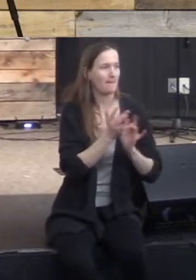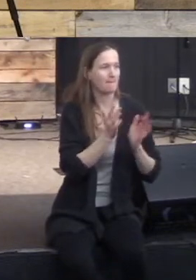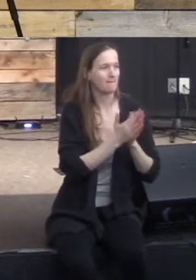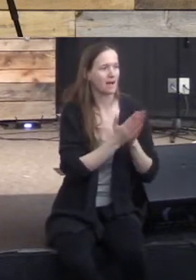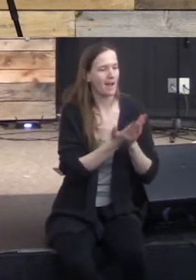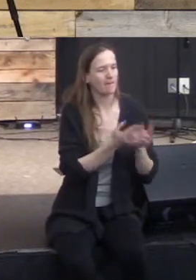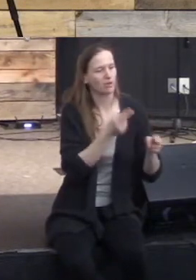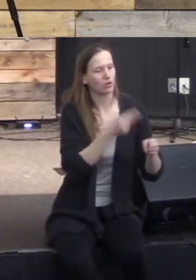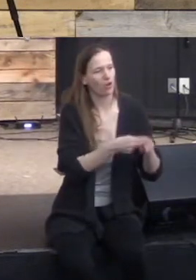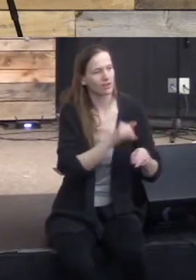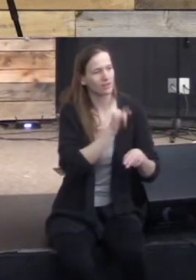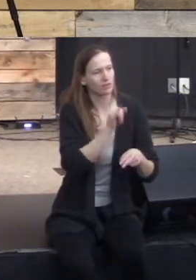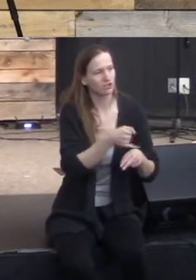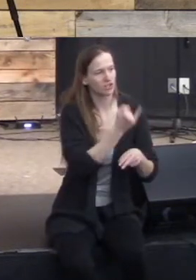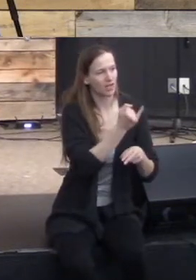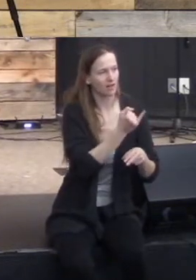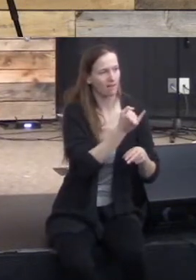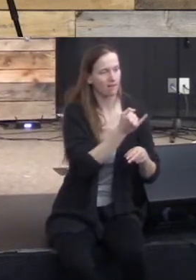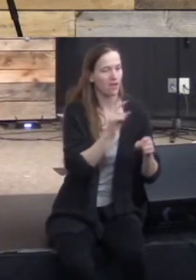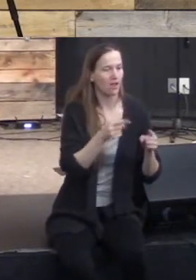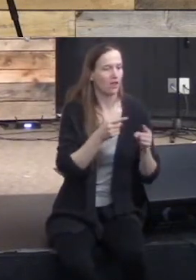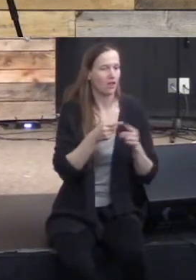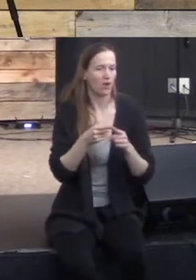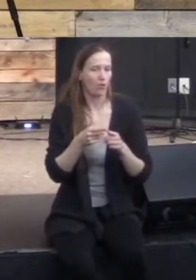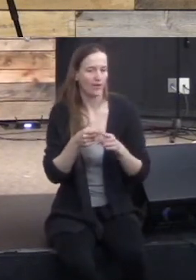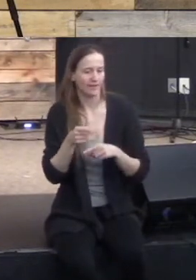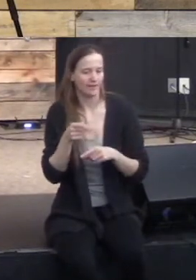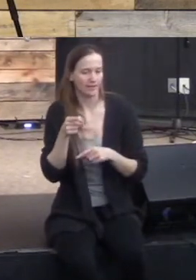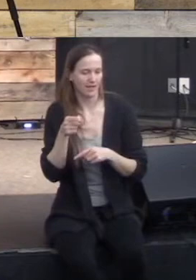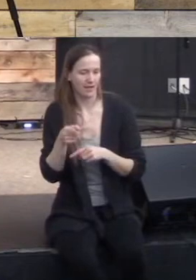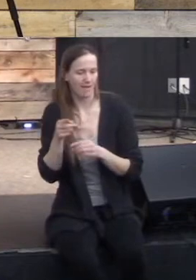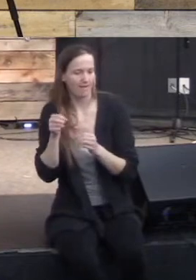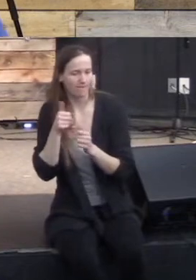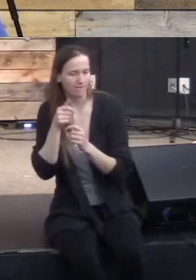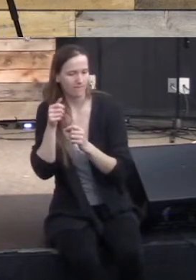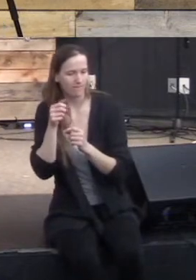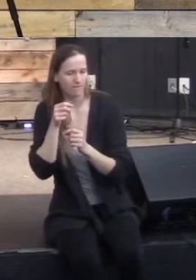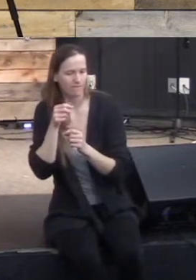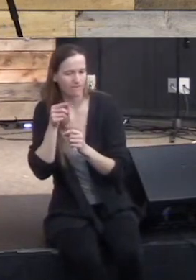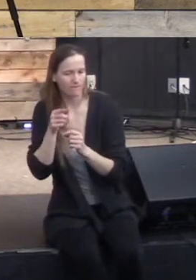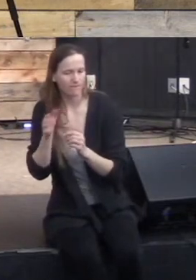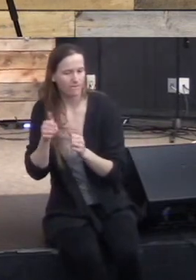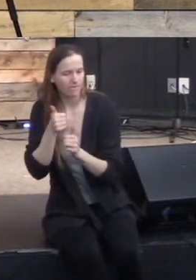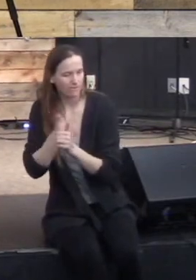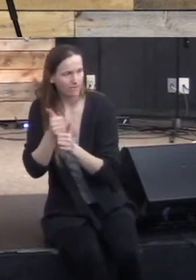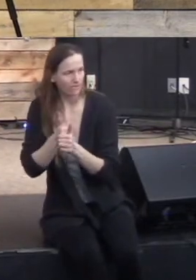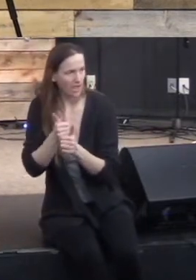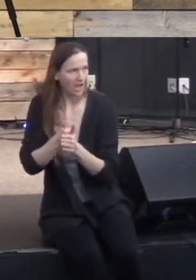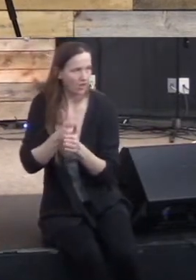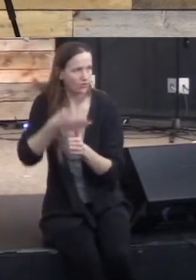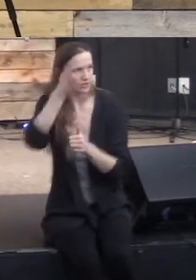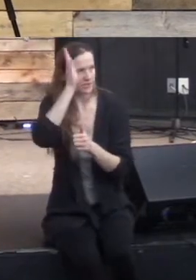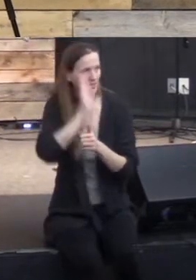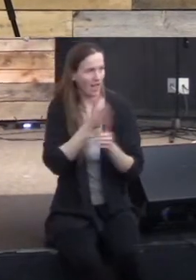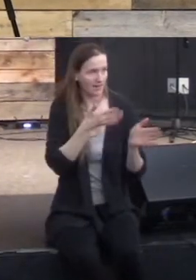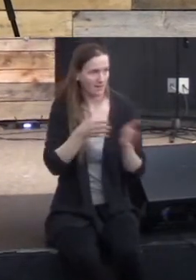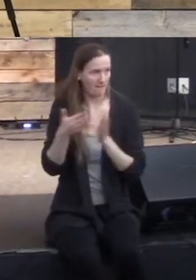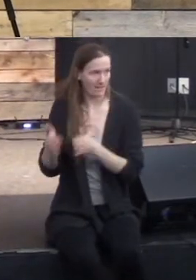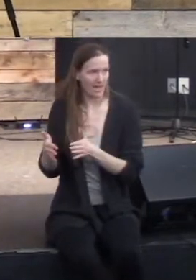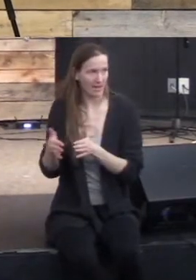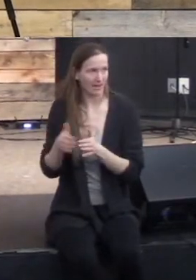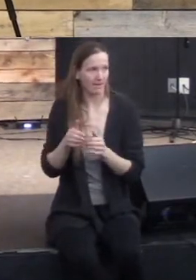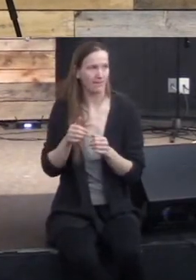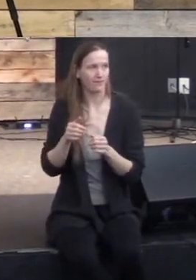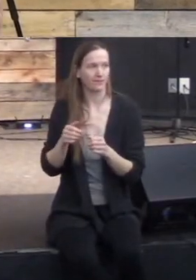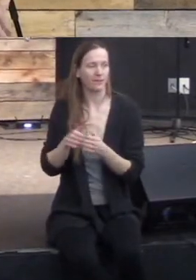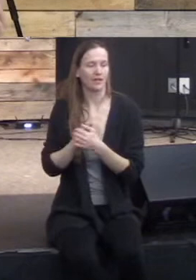acts in alignment with God's will, it calls him Israel. Isn't that awesome? In this moment,